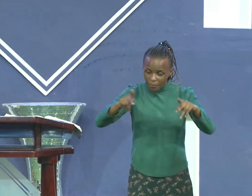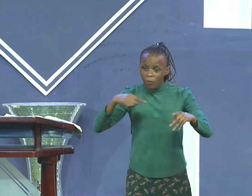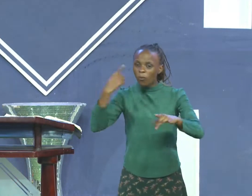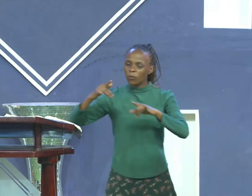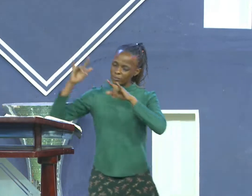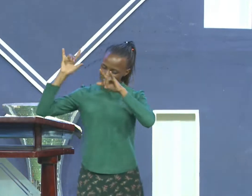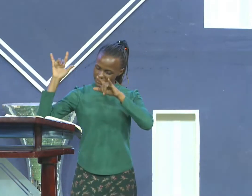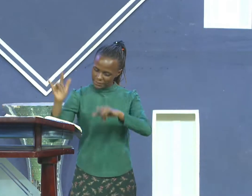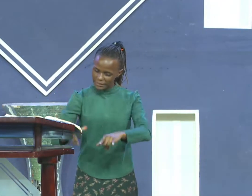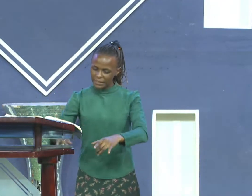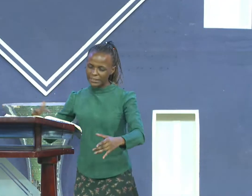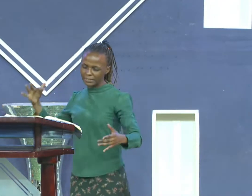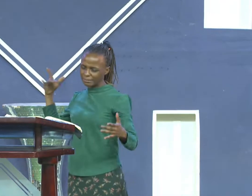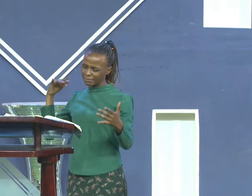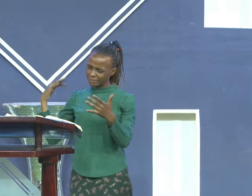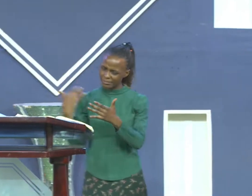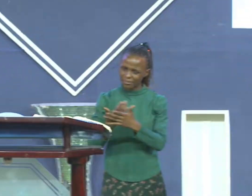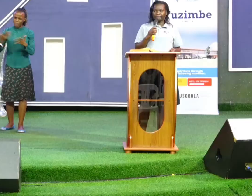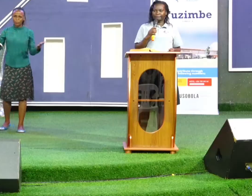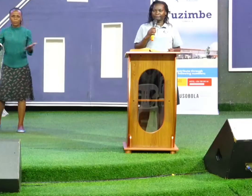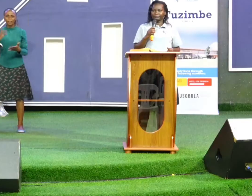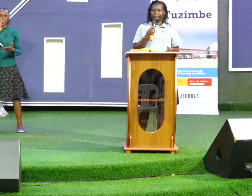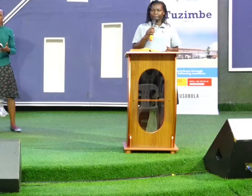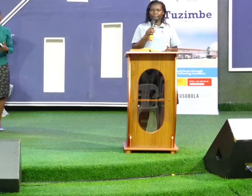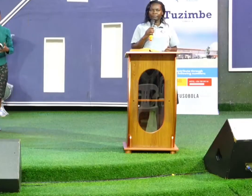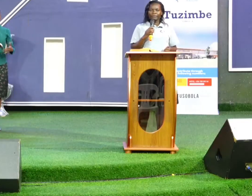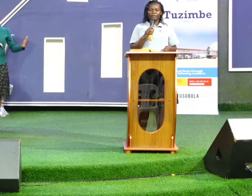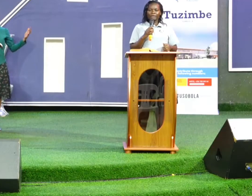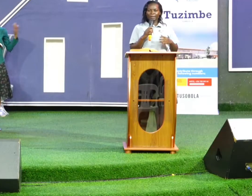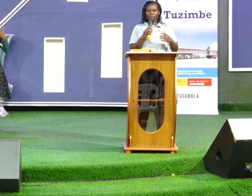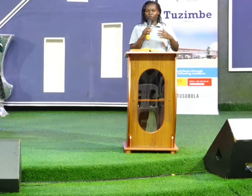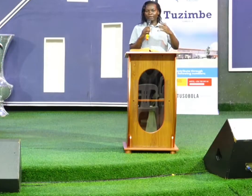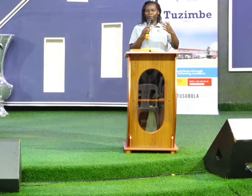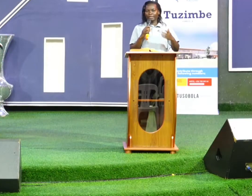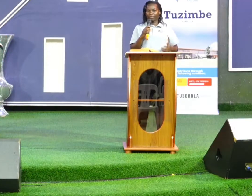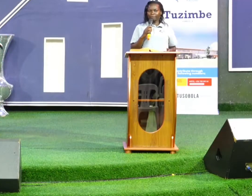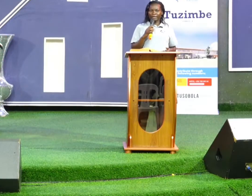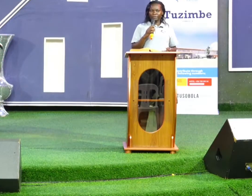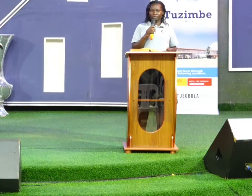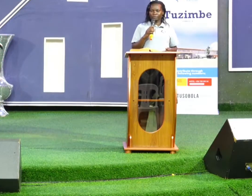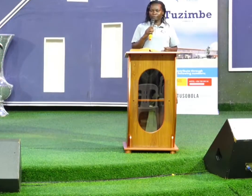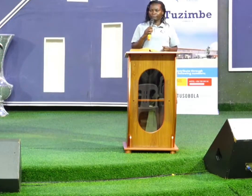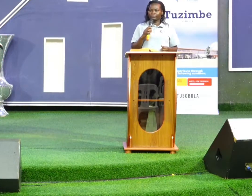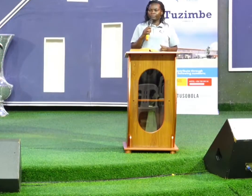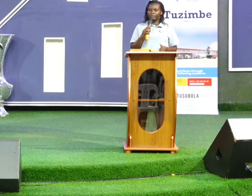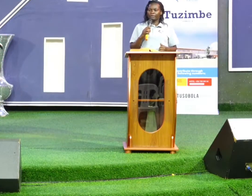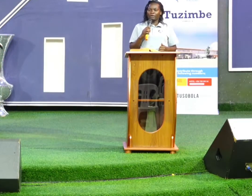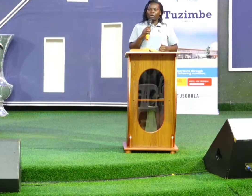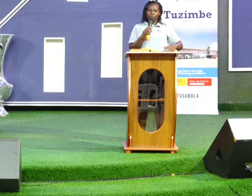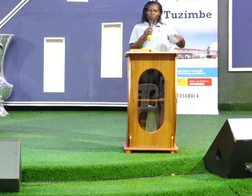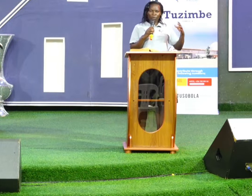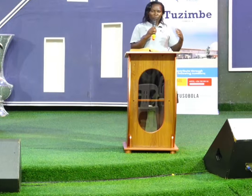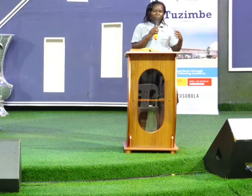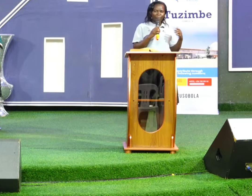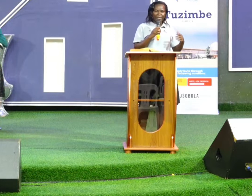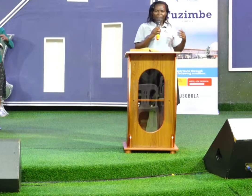they are. Waliwo abantu abaluddewo we bali. They fear advancing. Nga batya okweyongerayo mu maaso. It's the Perizzite spirit holding.